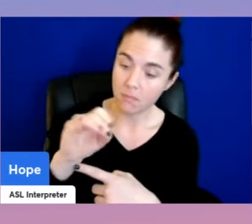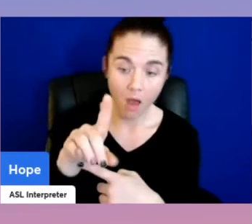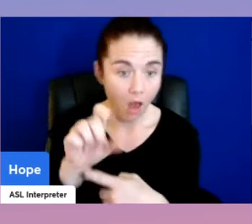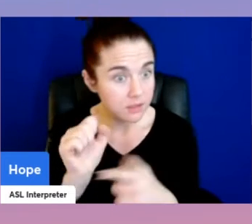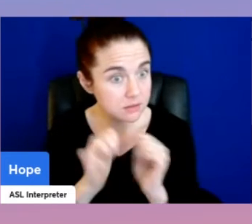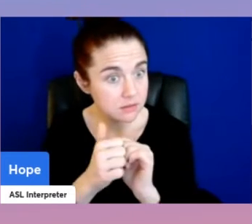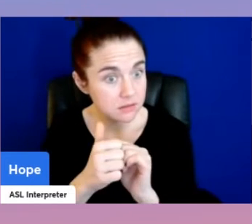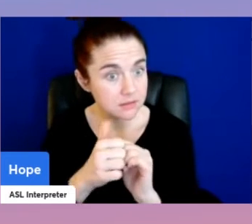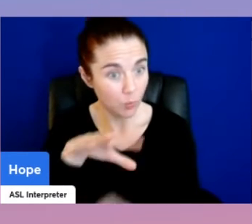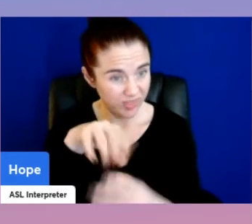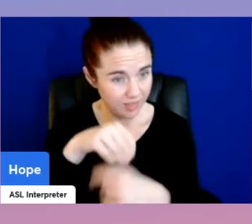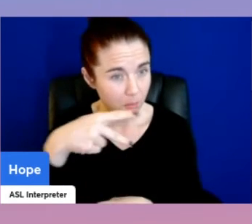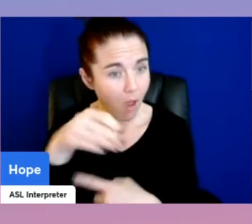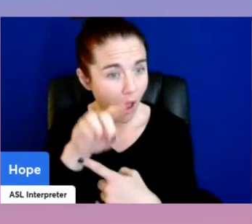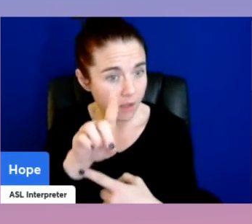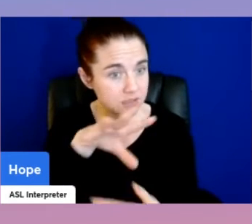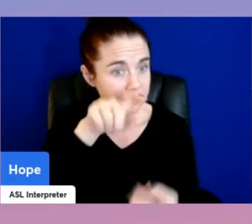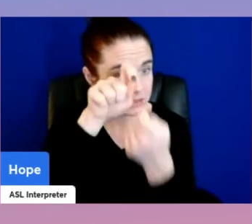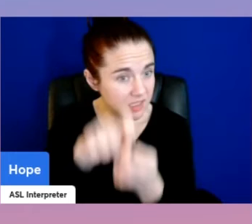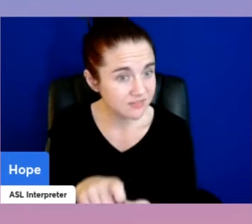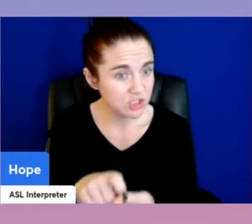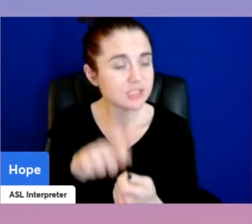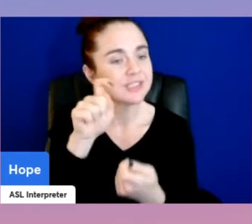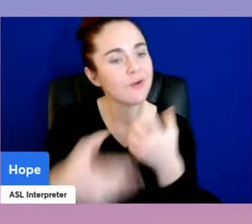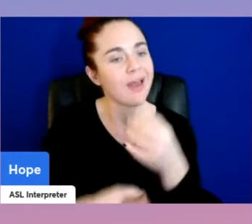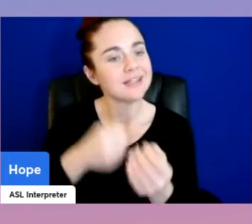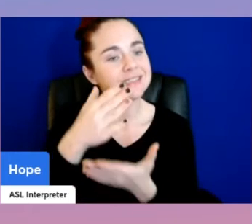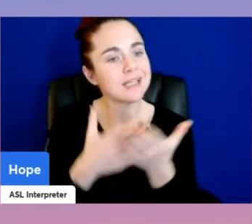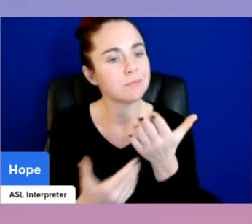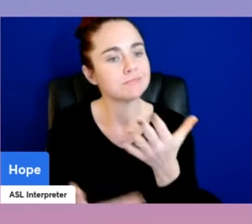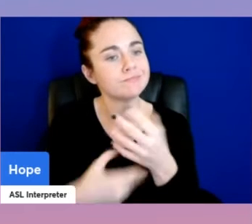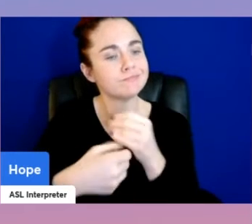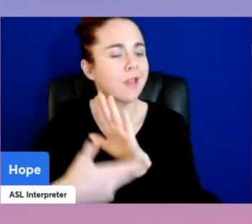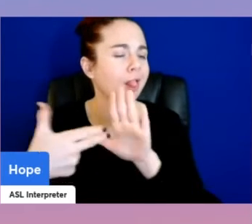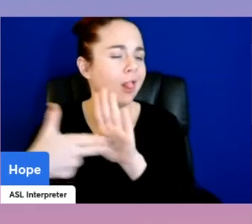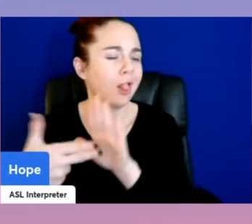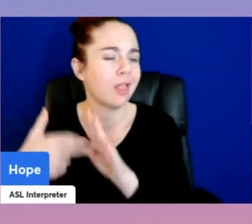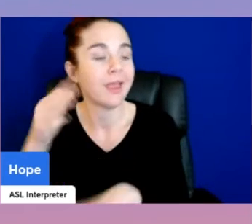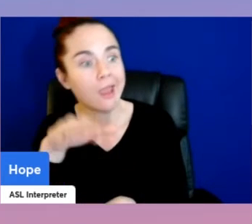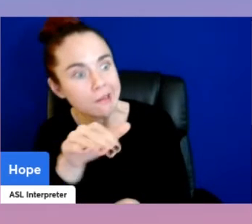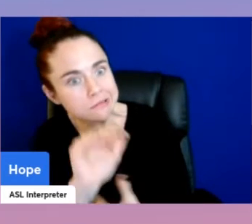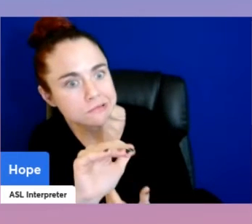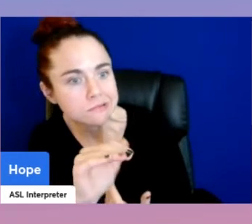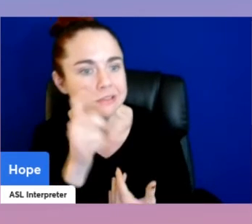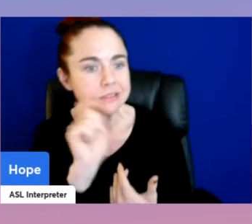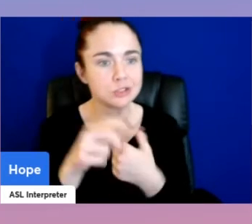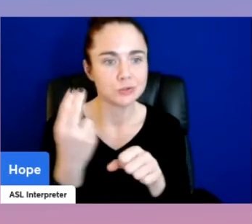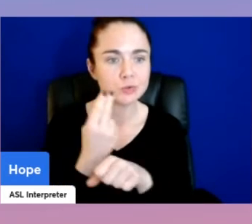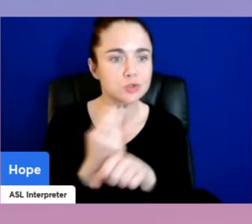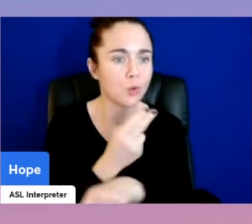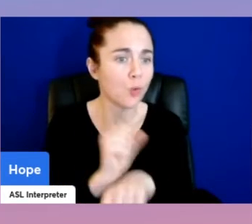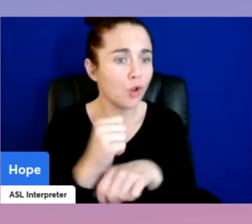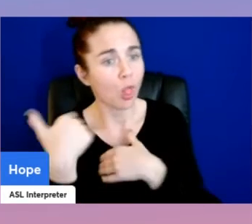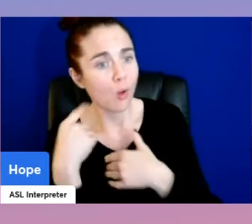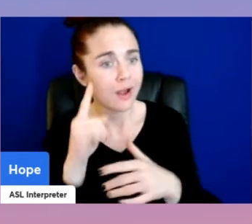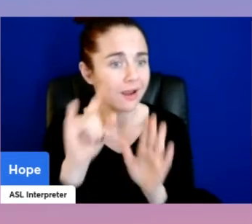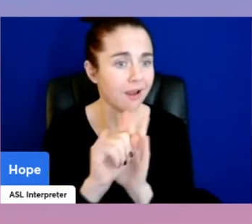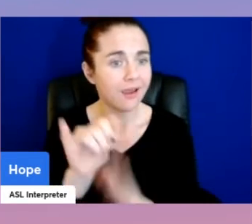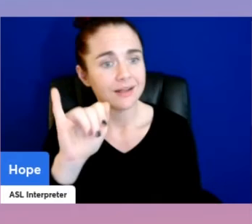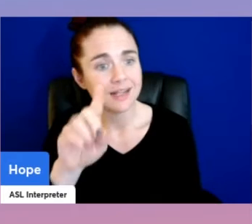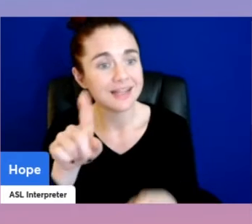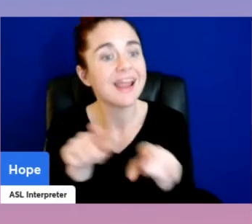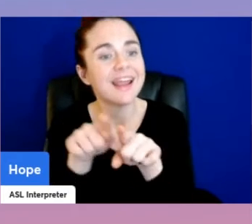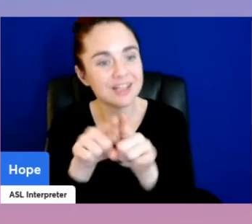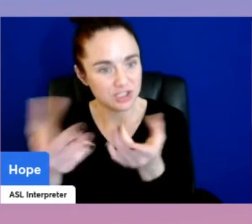is in our pod specifications, add some additional labels like, hey, you got to use workload identity. And by the way, use this service